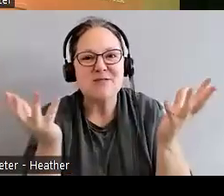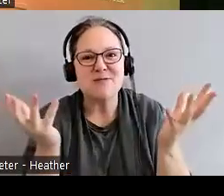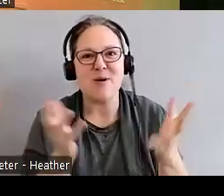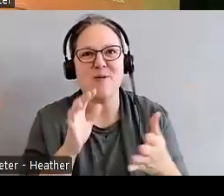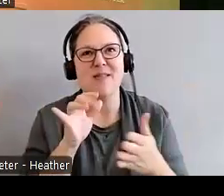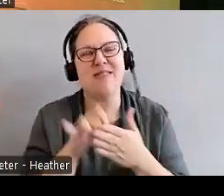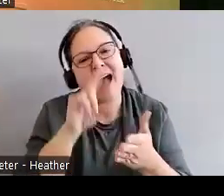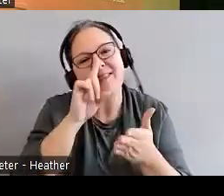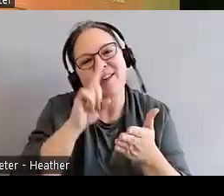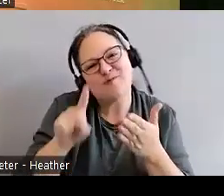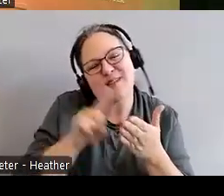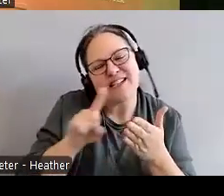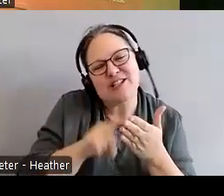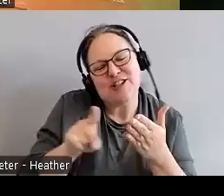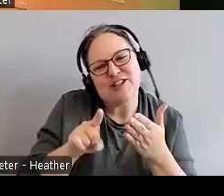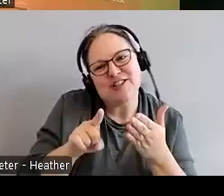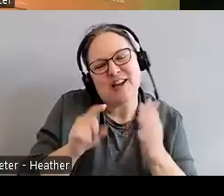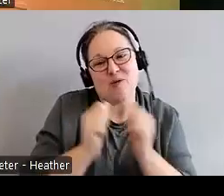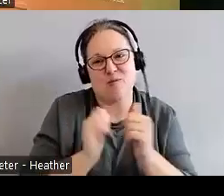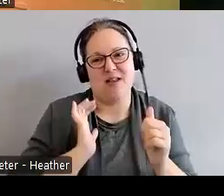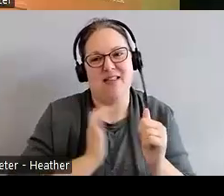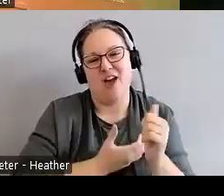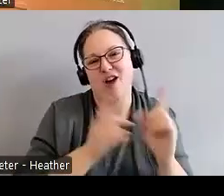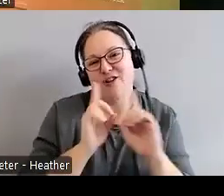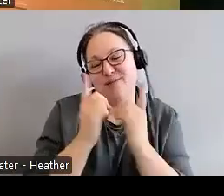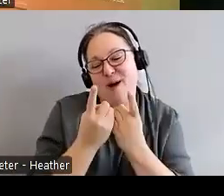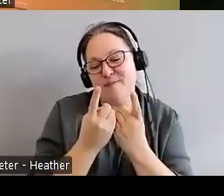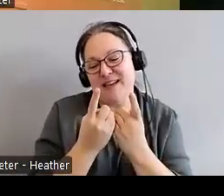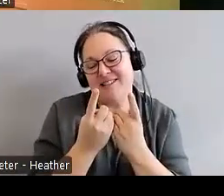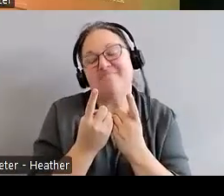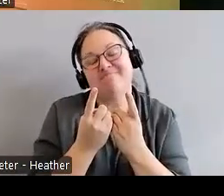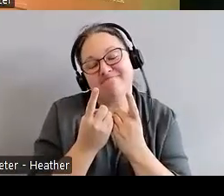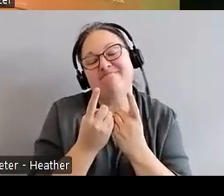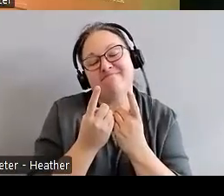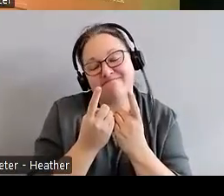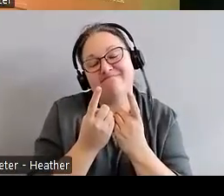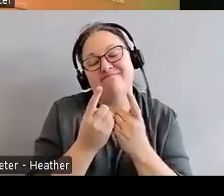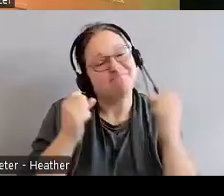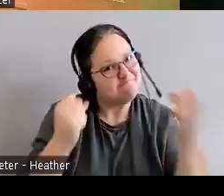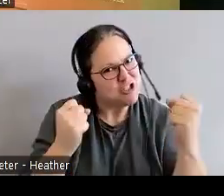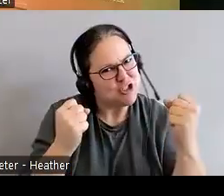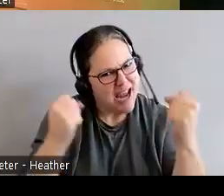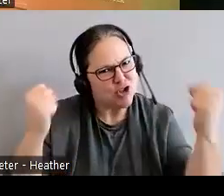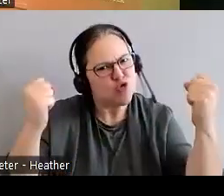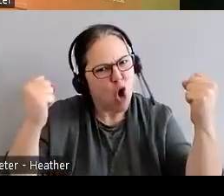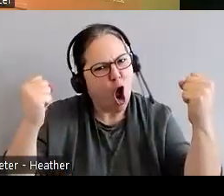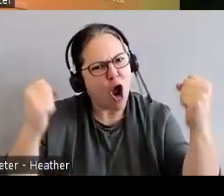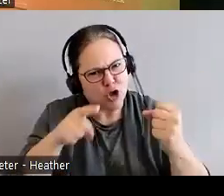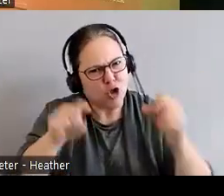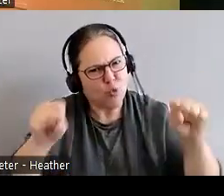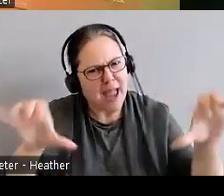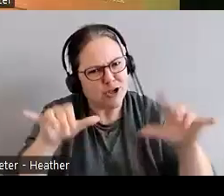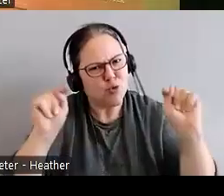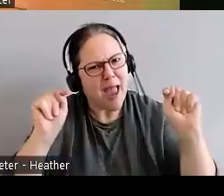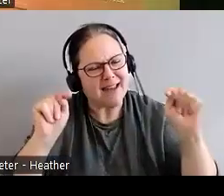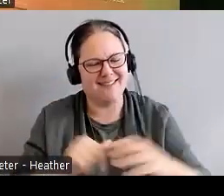researchers in our department, you know, stand strong. We'll get through this, and